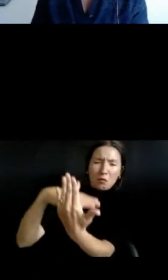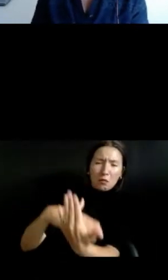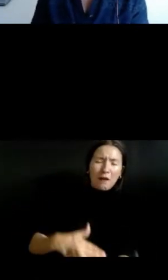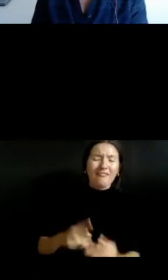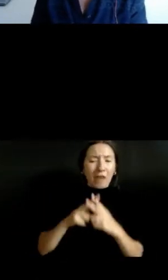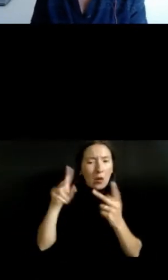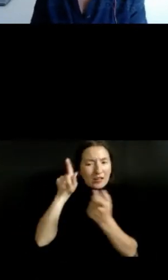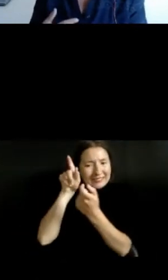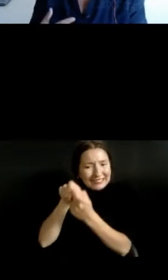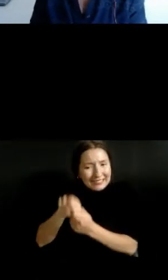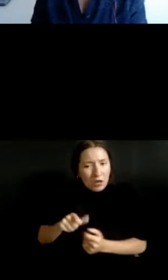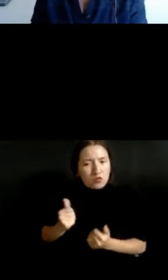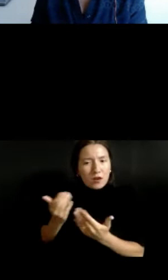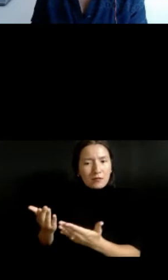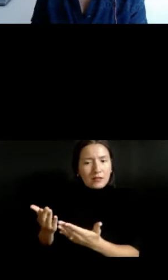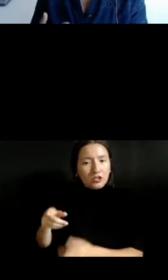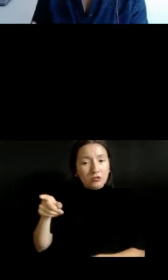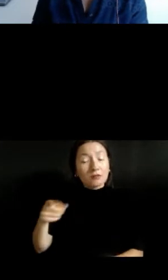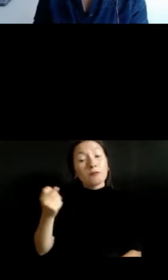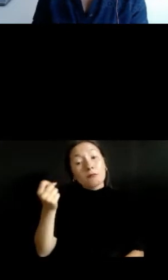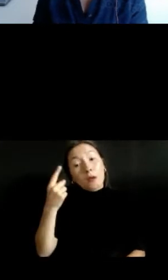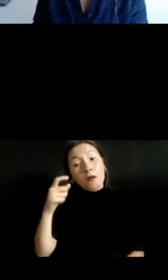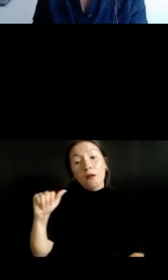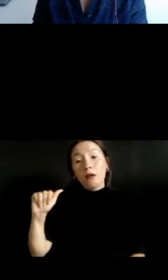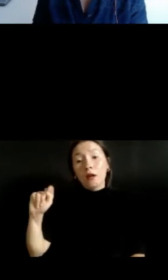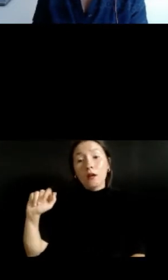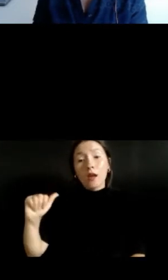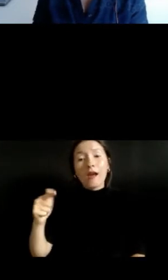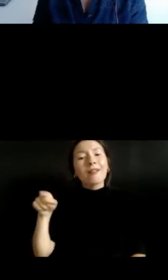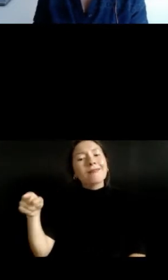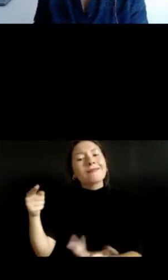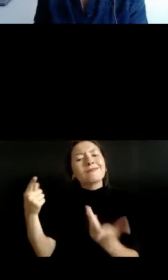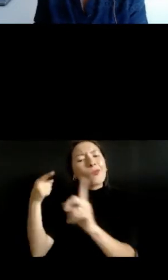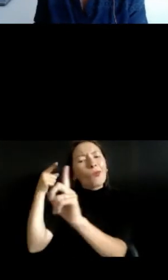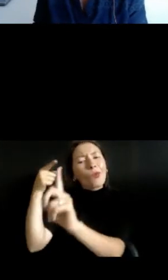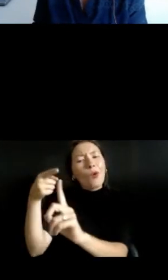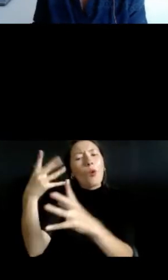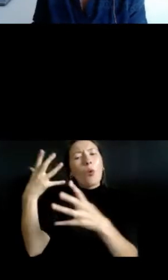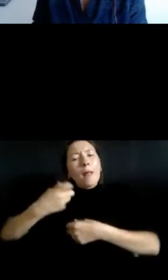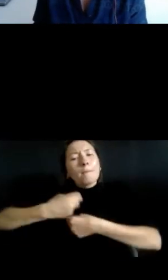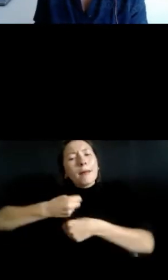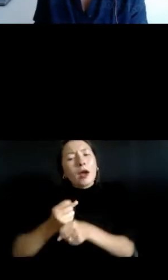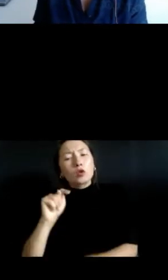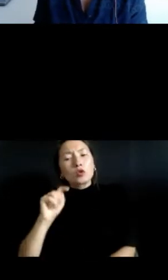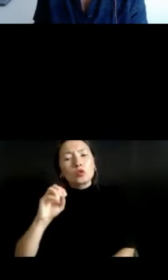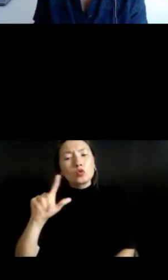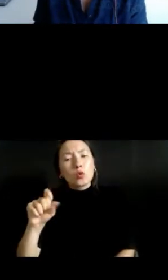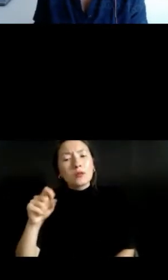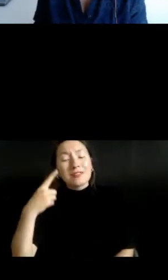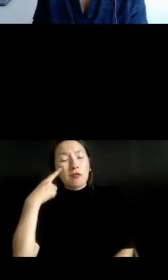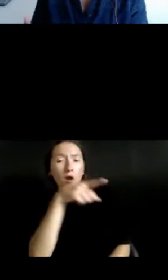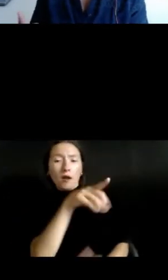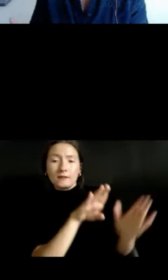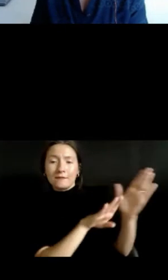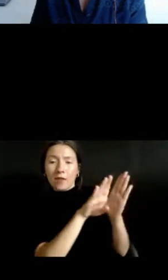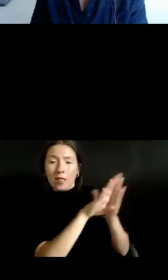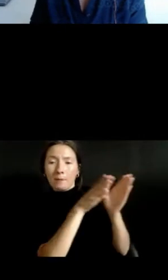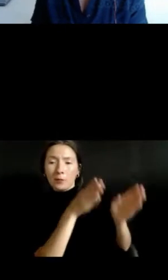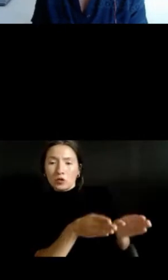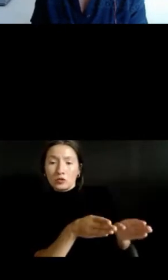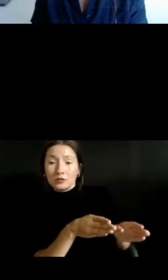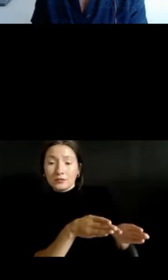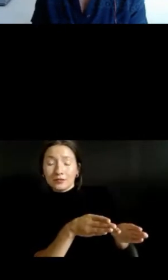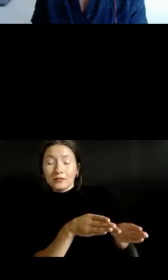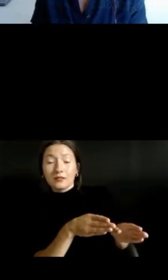is to, first of all, make tools themselves accessible for developers. Then to make sure that tools allow developers